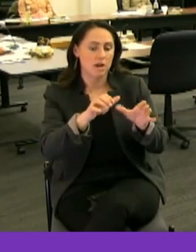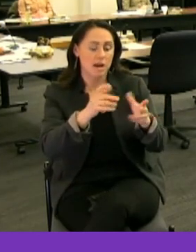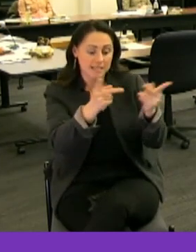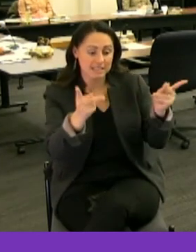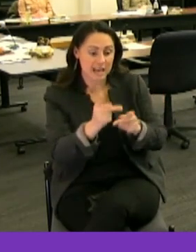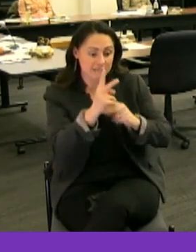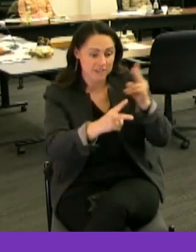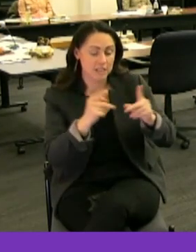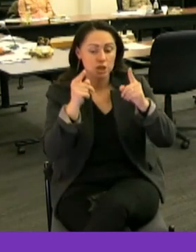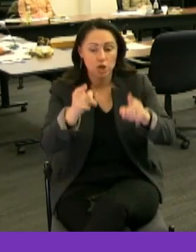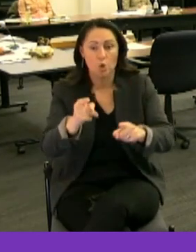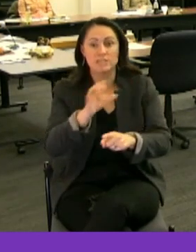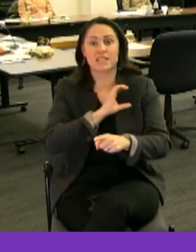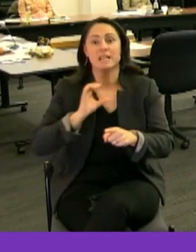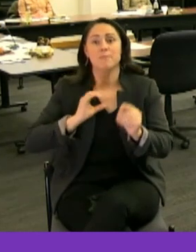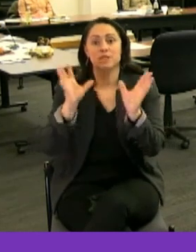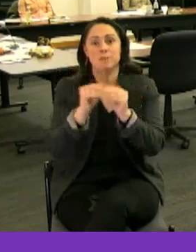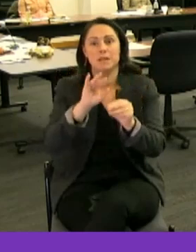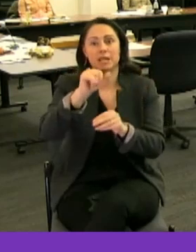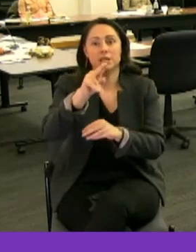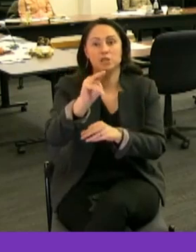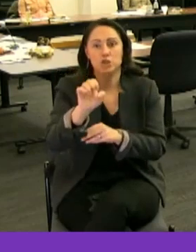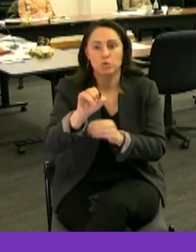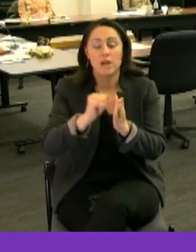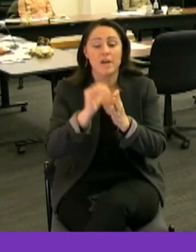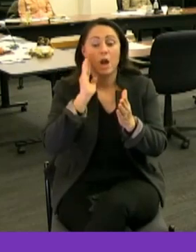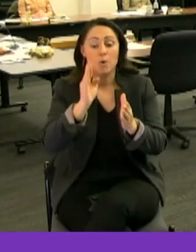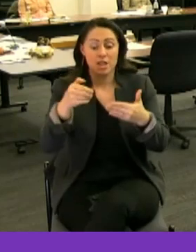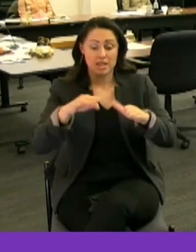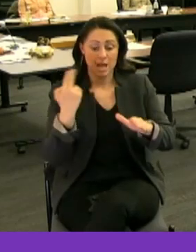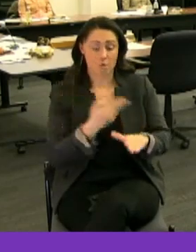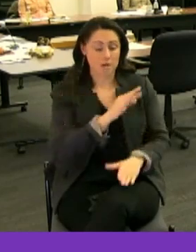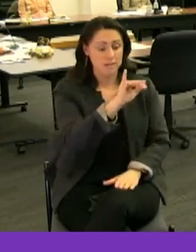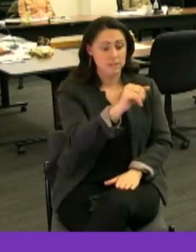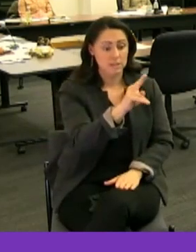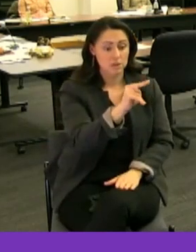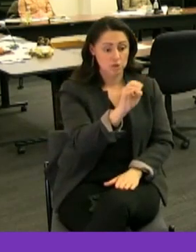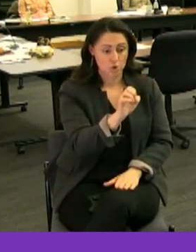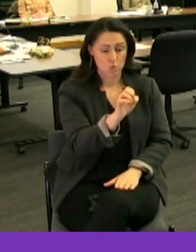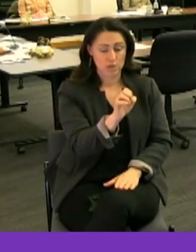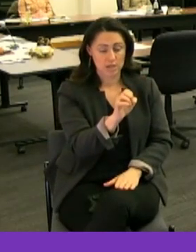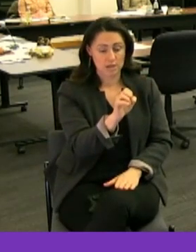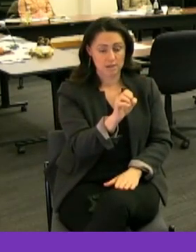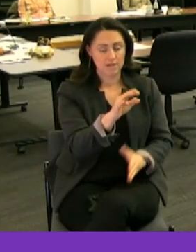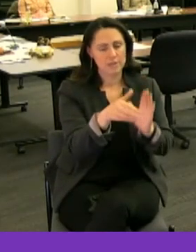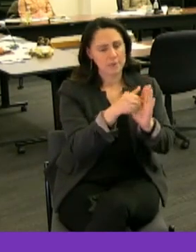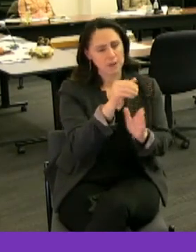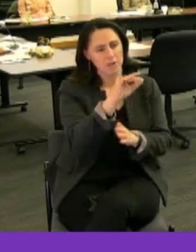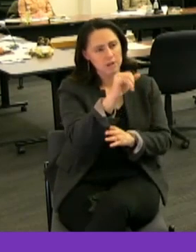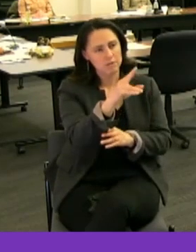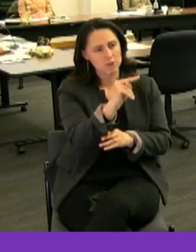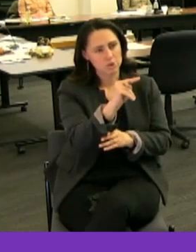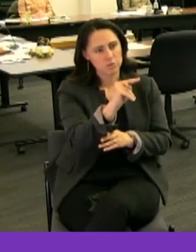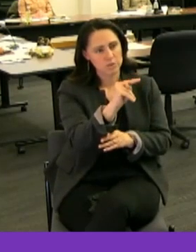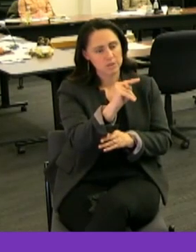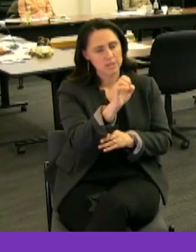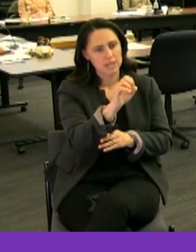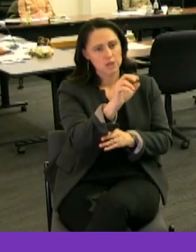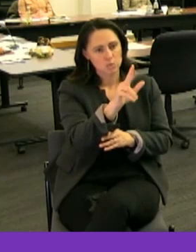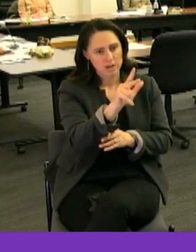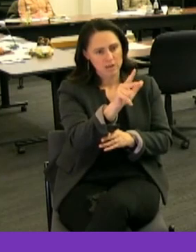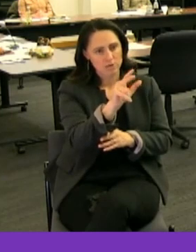to their commission meeting, which is in June. So that'll give us for June, I think it's the middle of June. No, June 23rd,